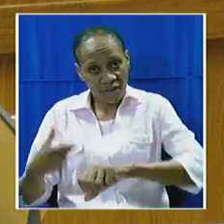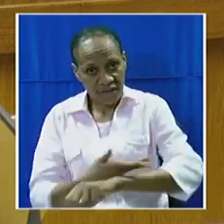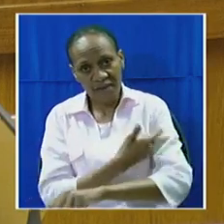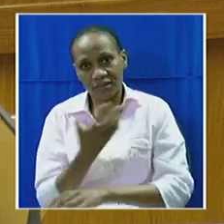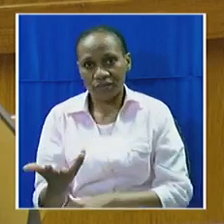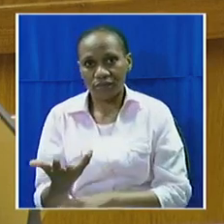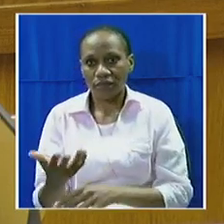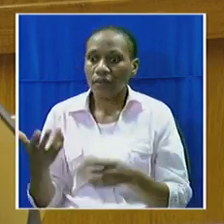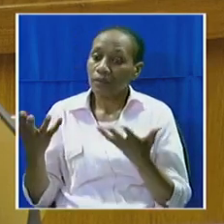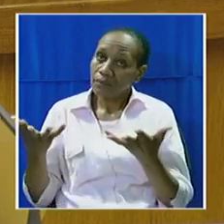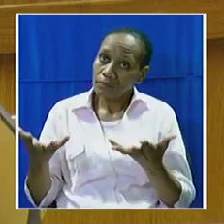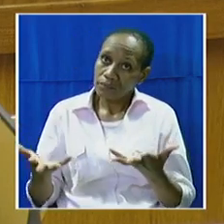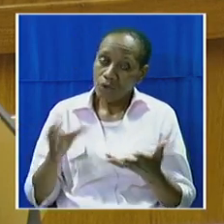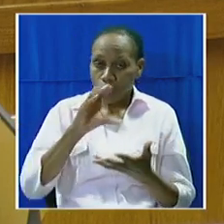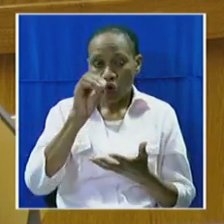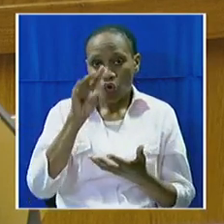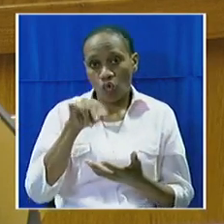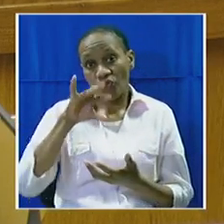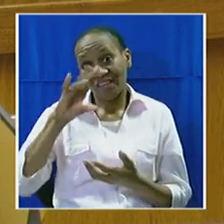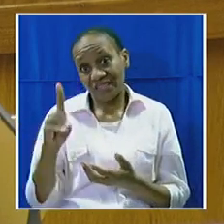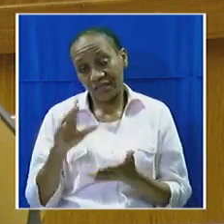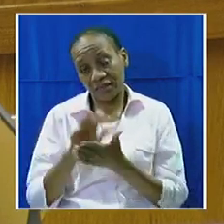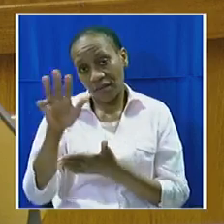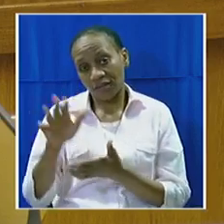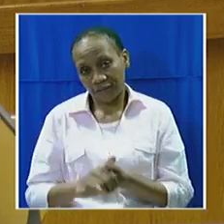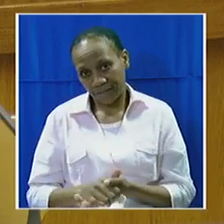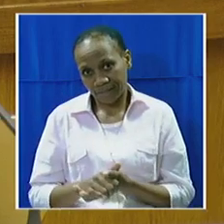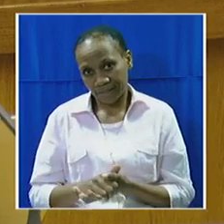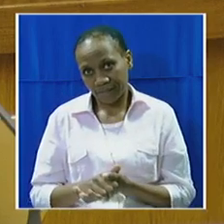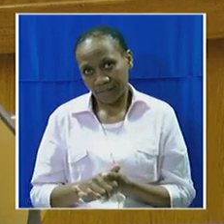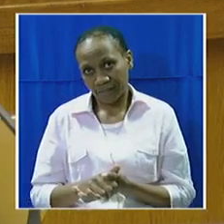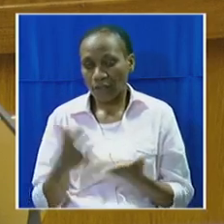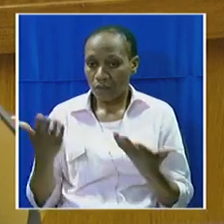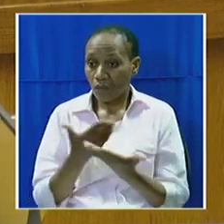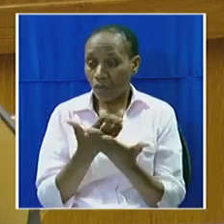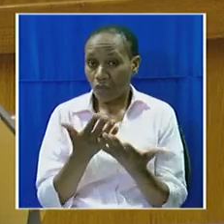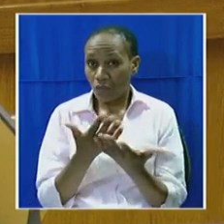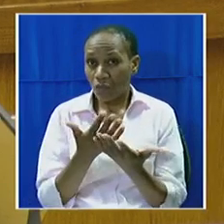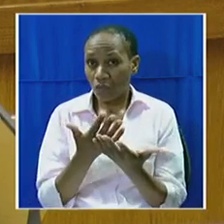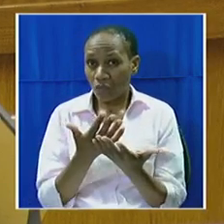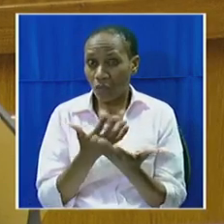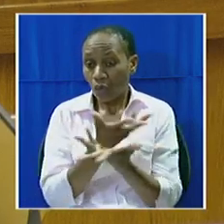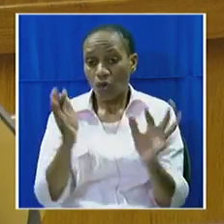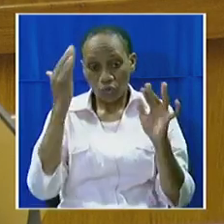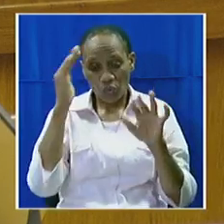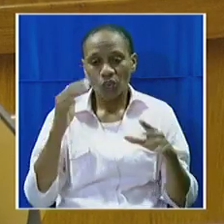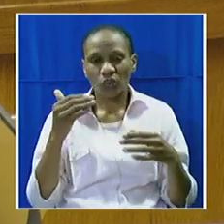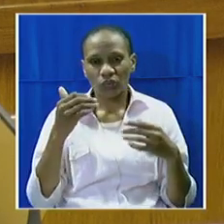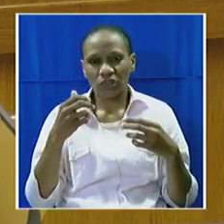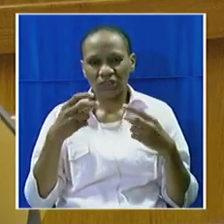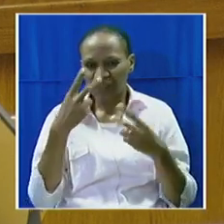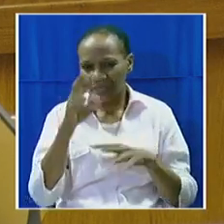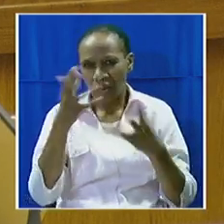as here referred as COVID-19. And of course, the symptoms, I won't go to them because they're well known thus